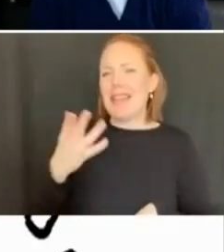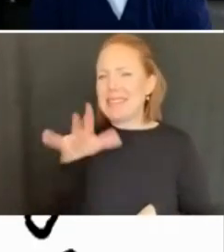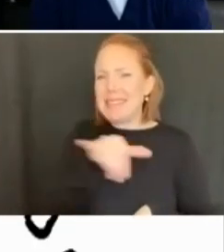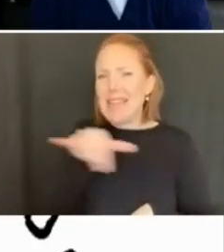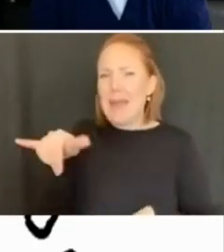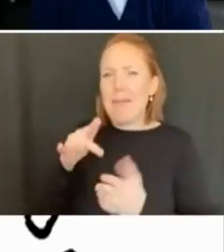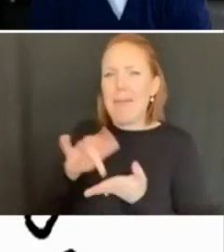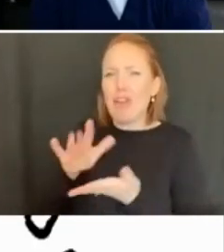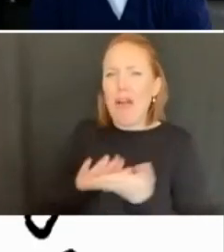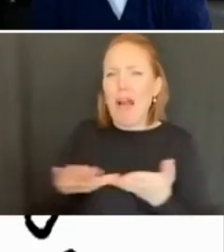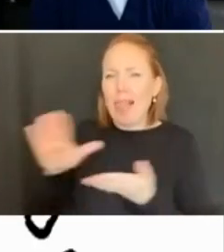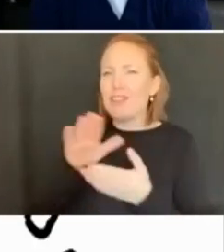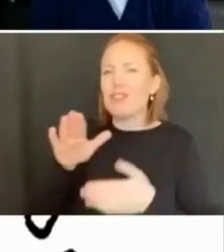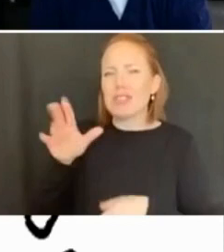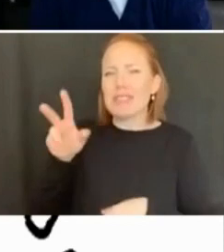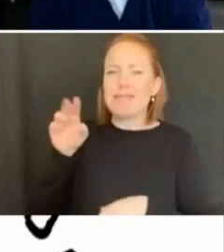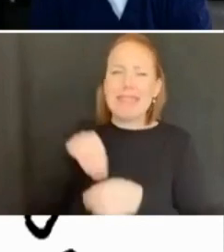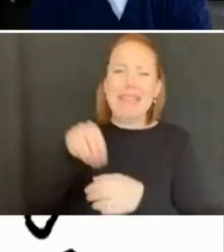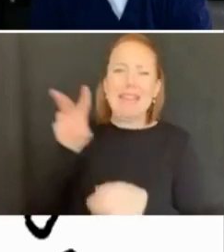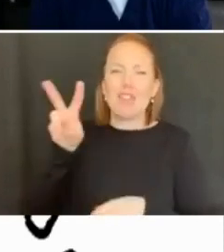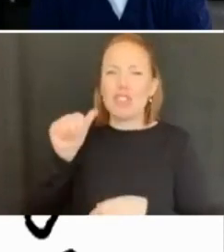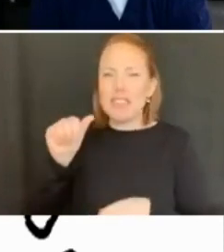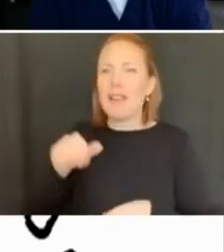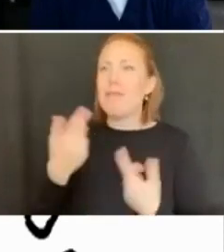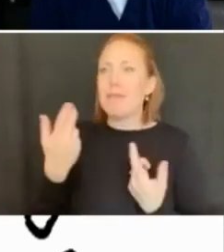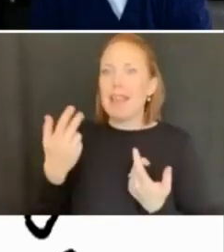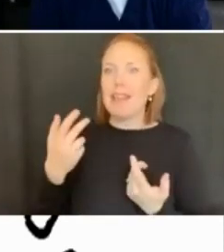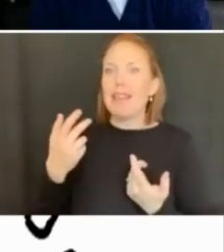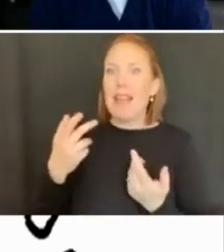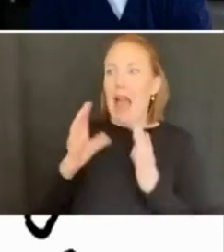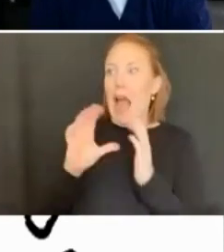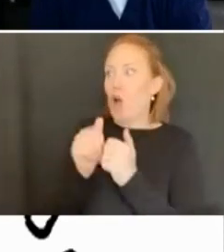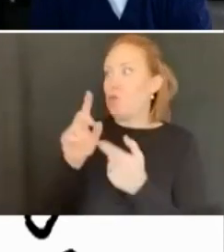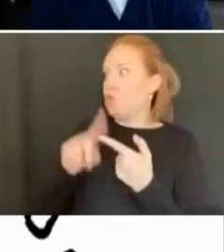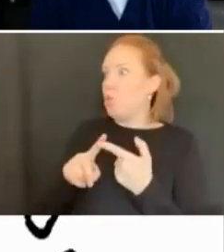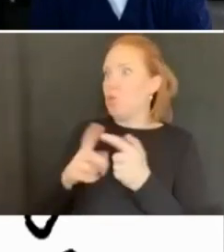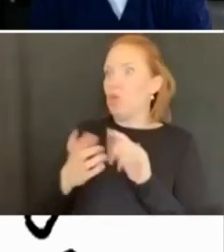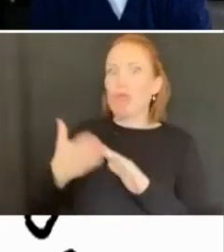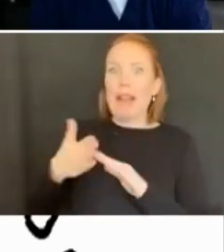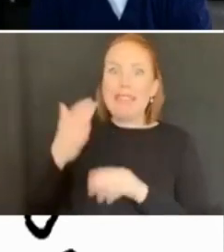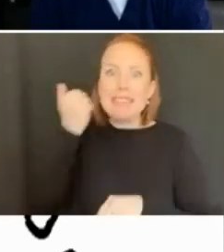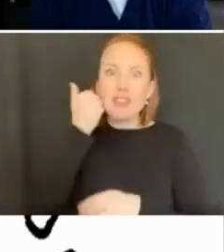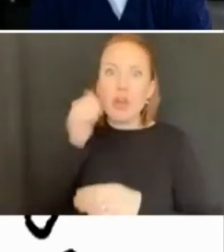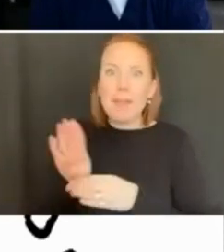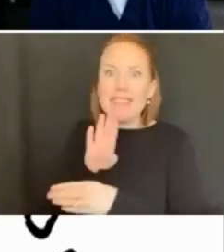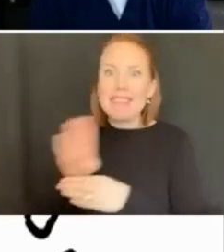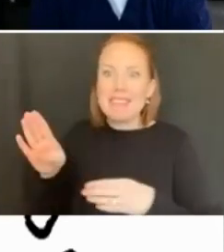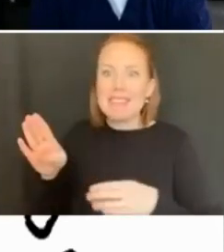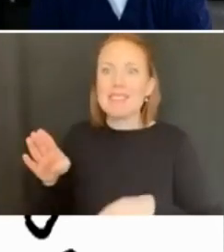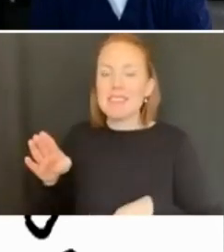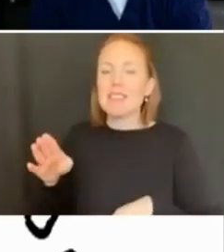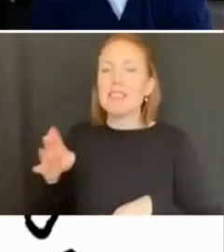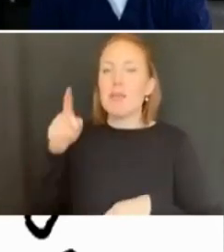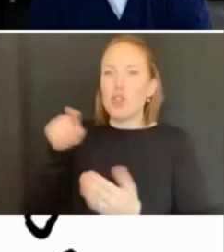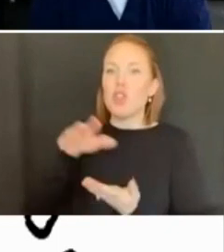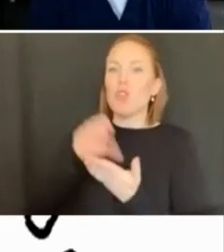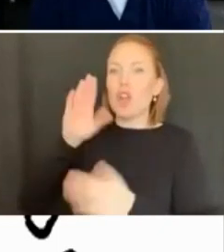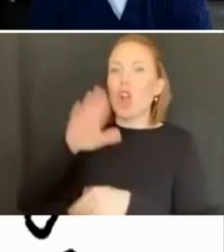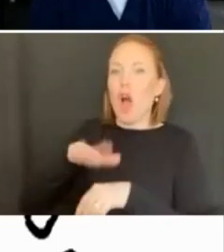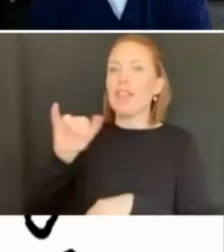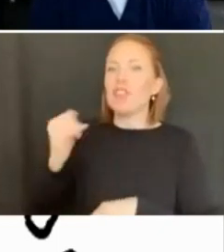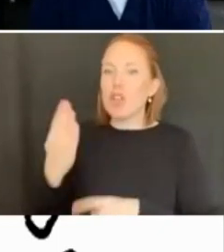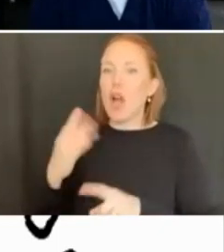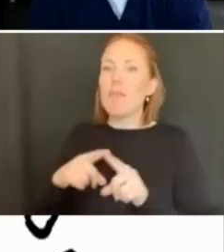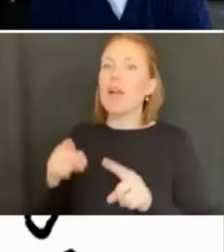at MCV, like 101 on running a practice. And then you're like, you learn on the job, but you had at